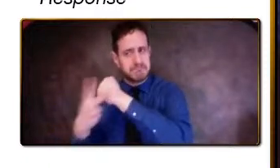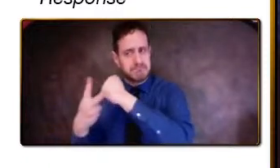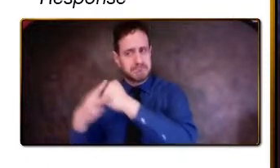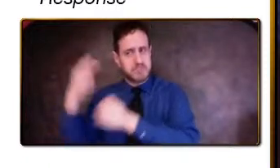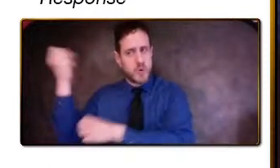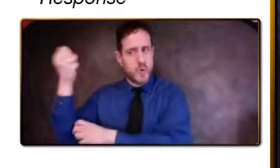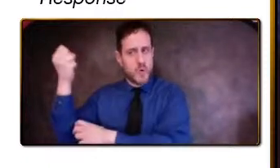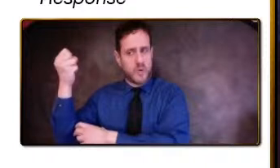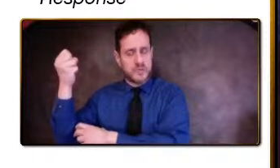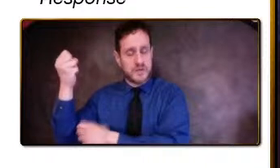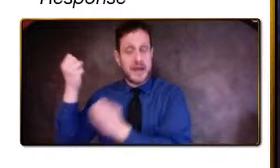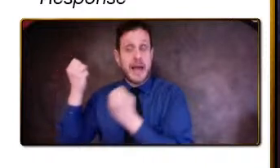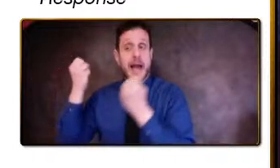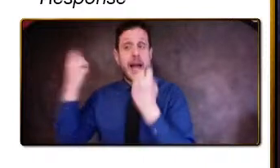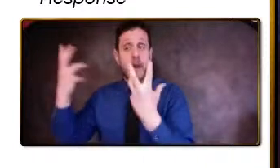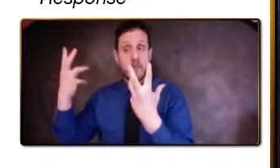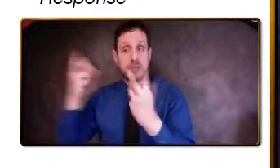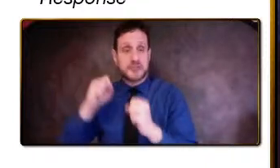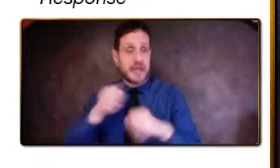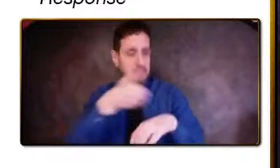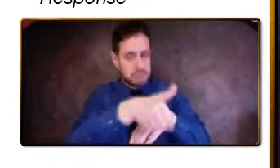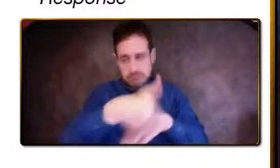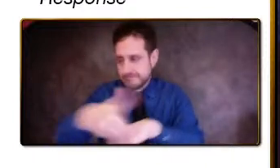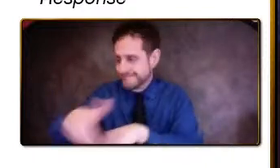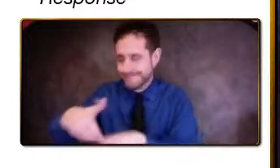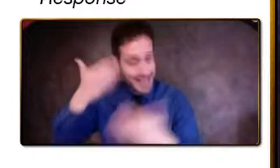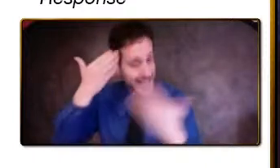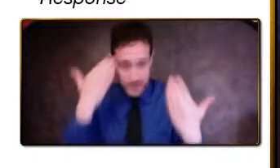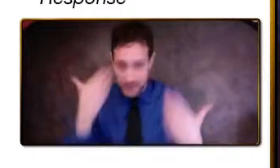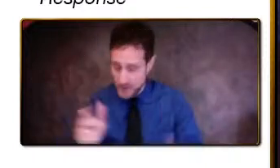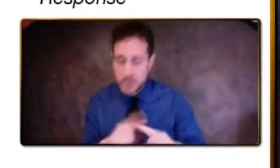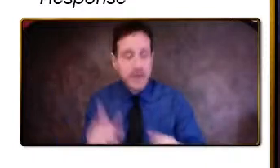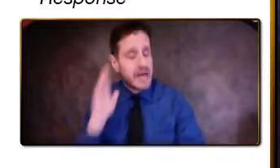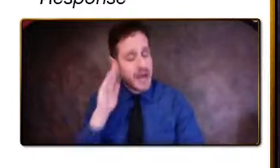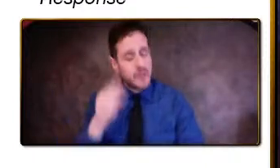available for further distribution, but I will say that